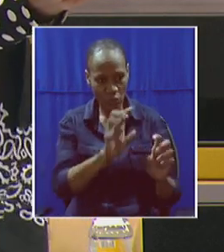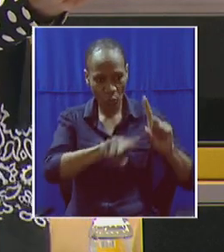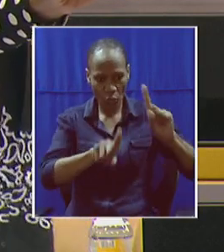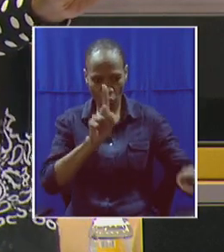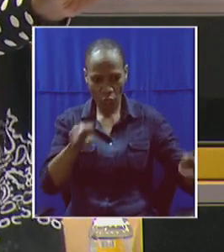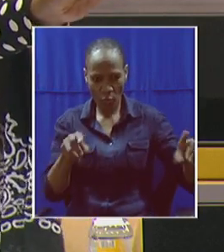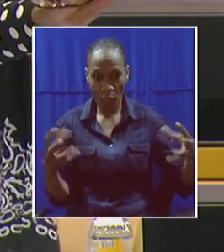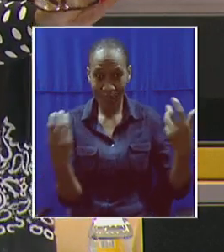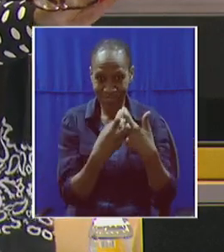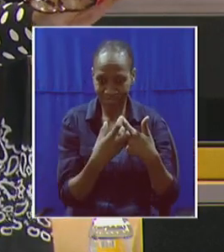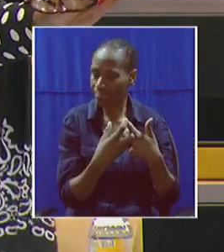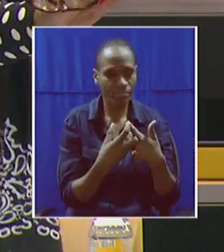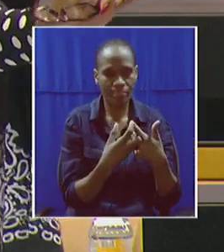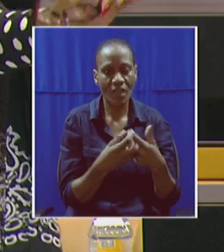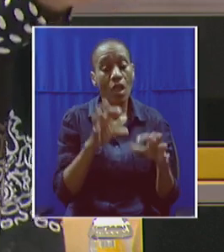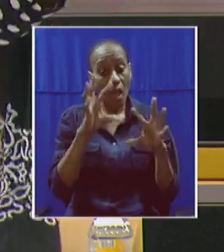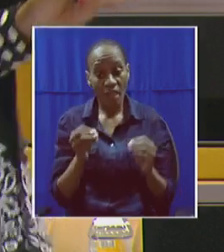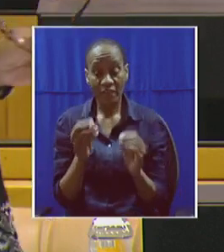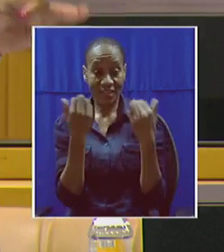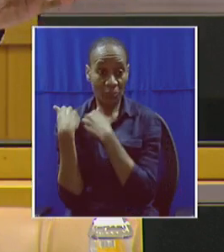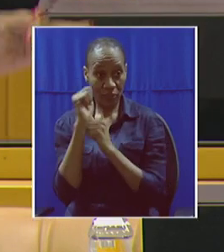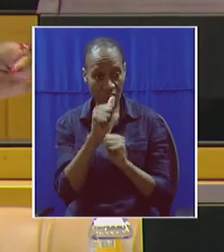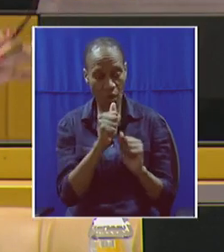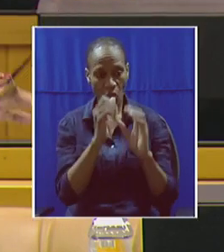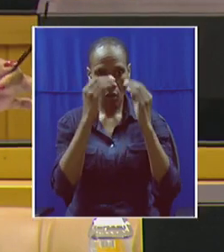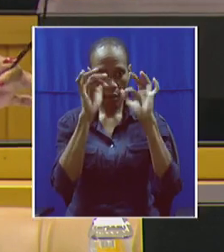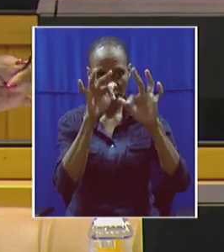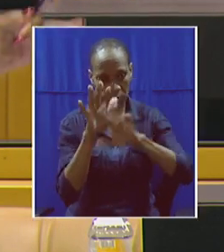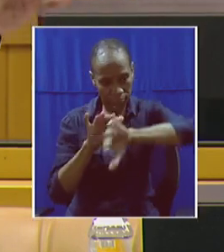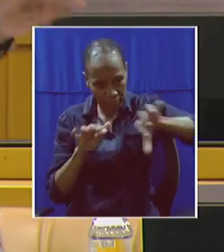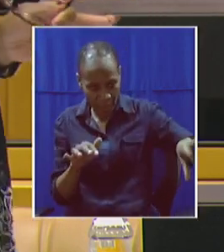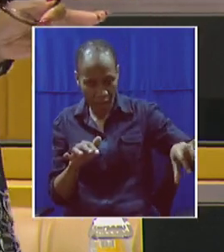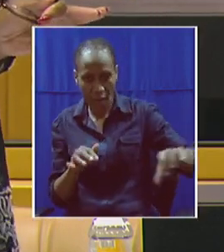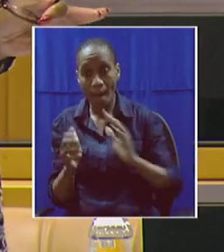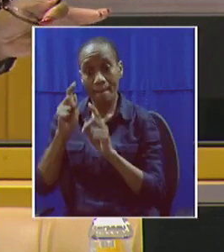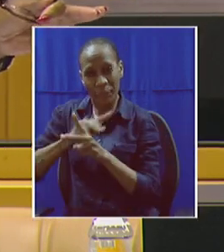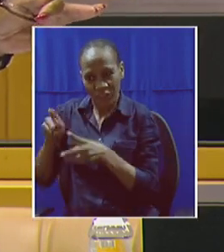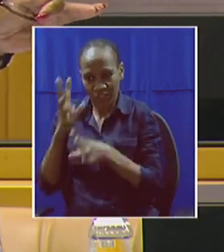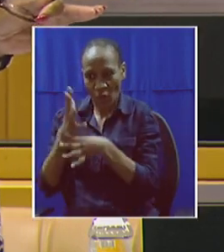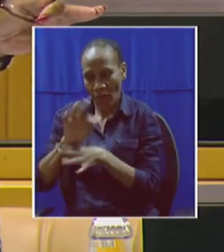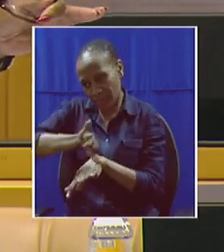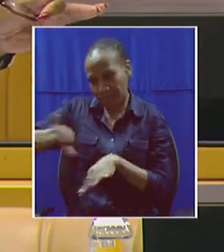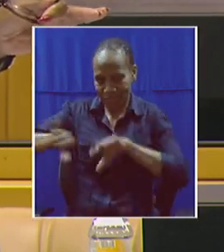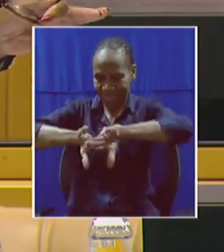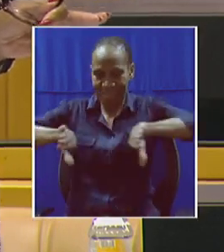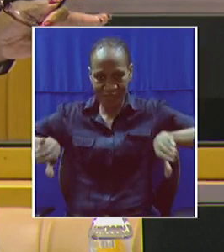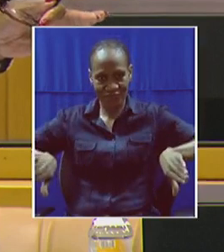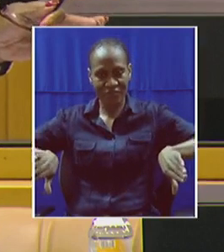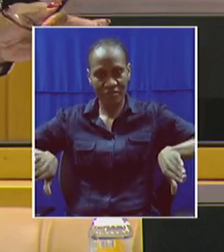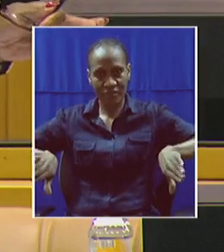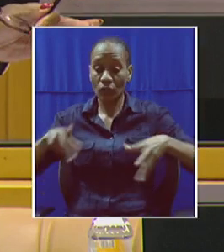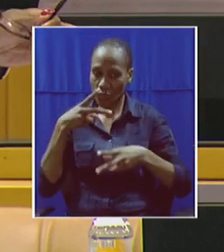public mandate you have the commercial mandate separate let's see whether there's there's there's the